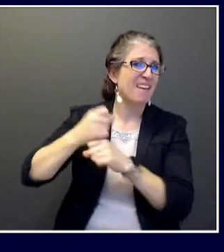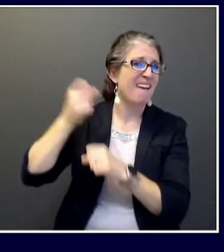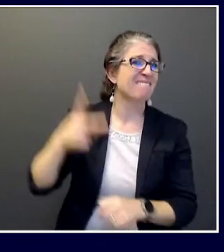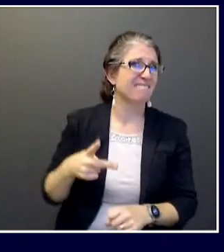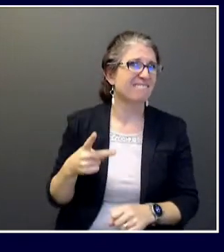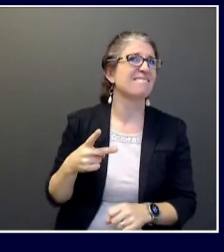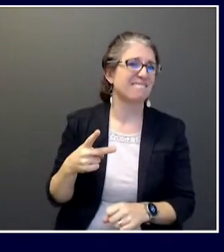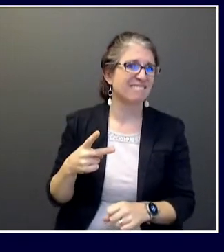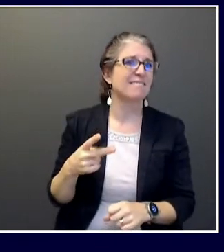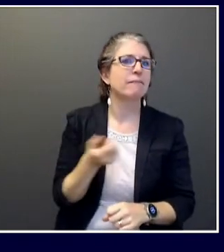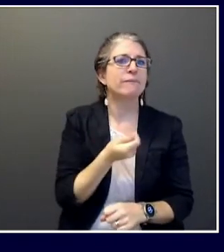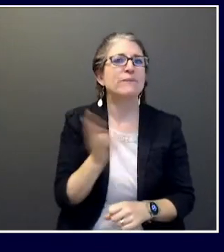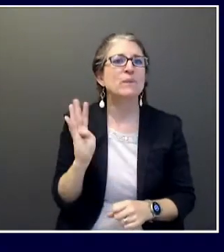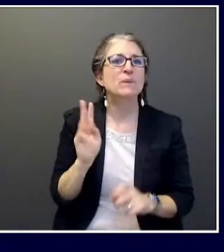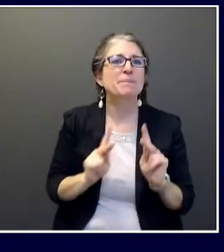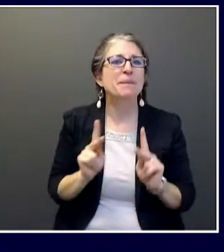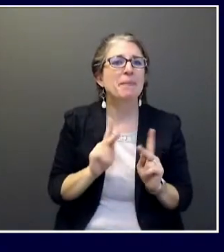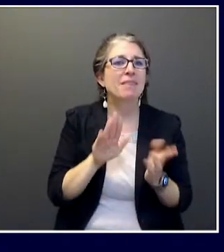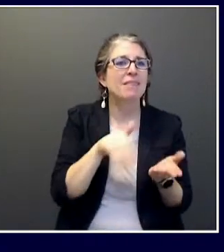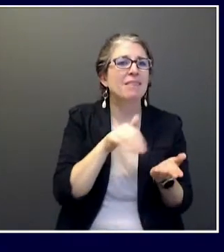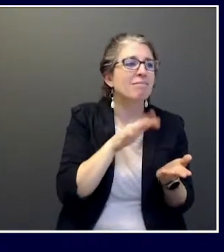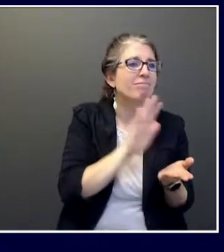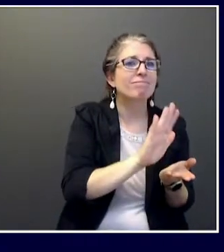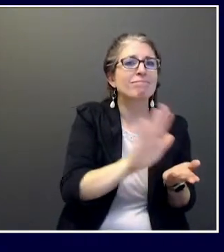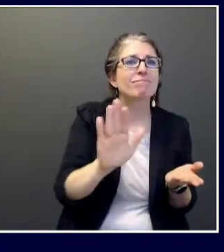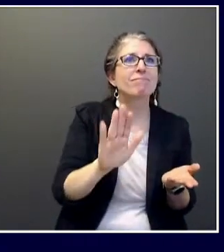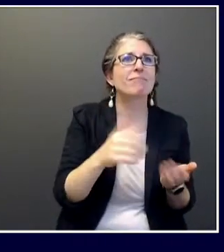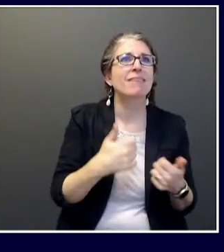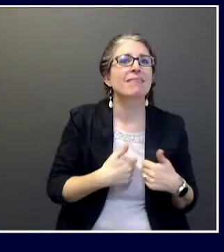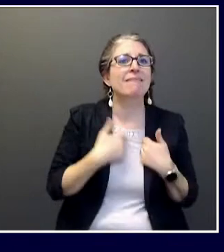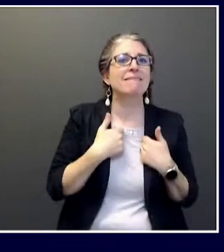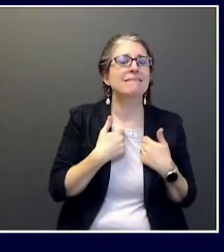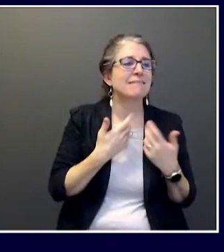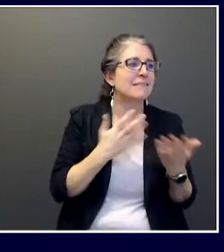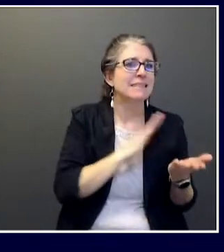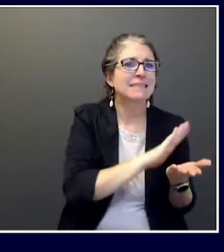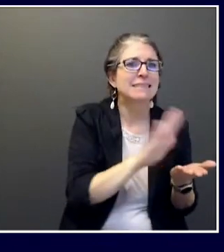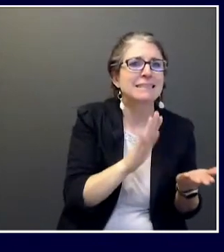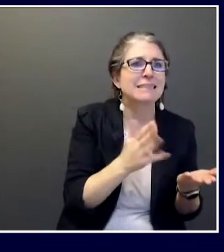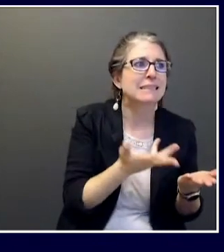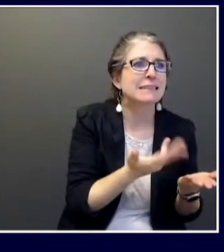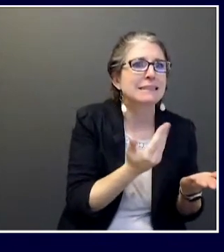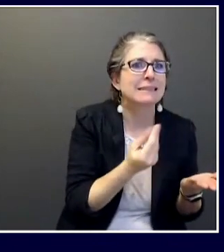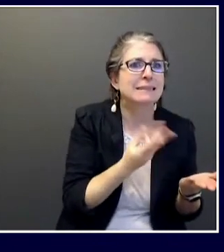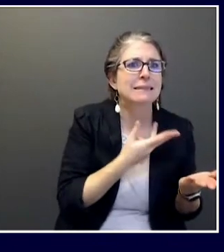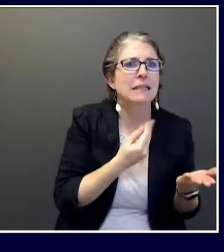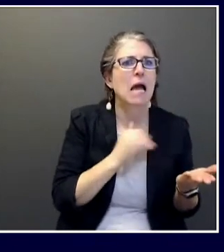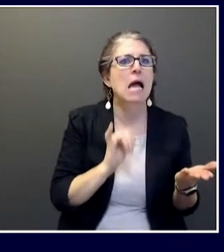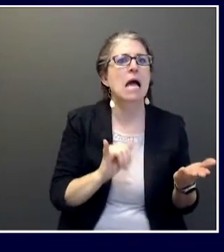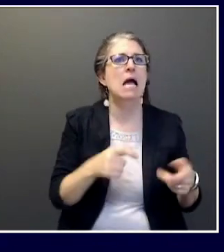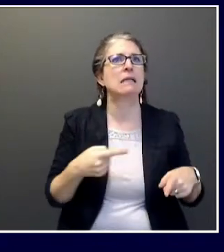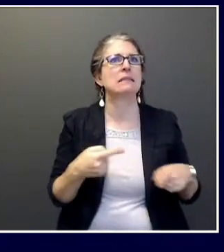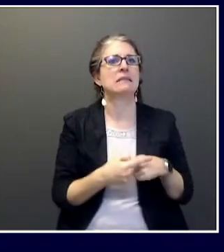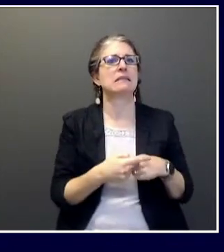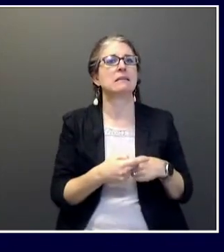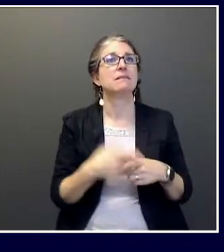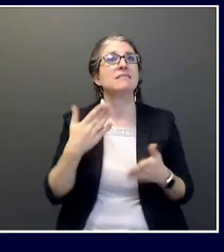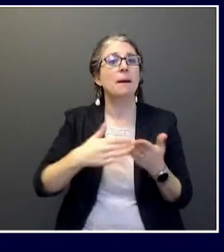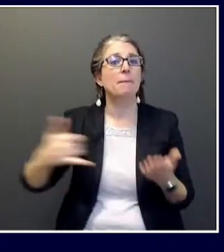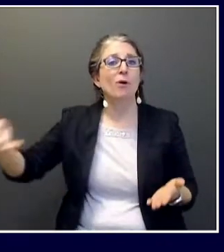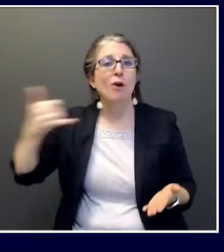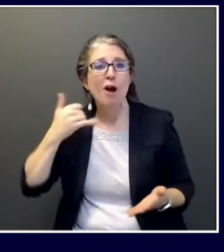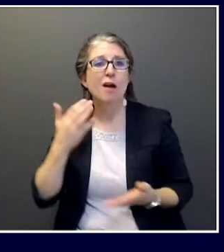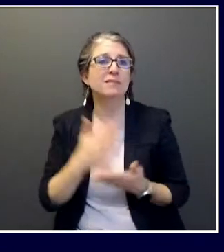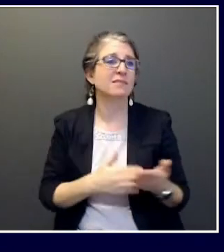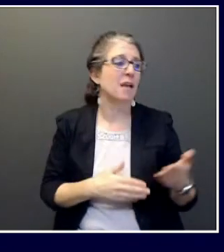assistance and support in the specific situation you outlined, Evan, childcare, and then if someone's feeling crummy after they get their shot, but even more